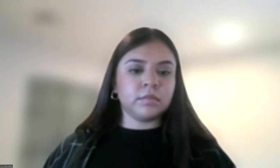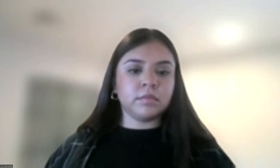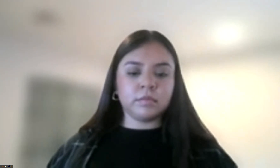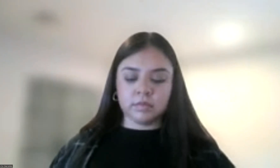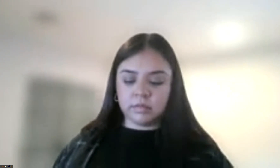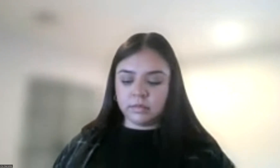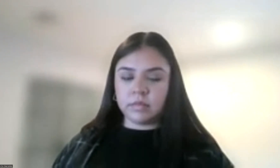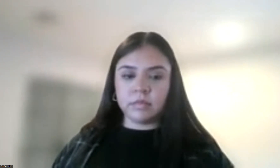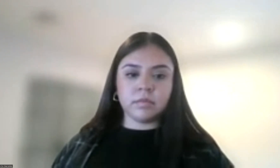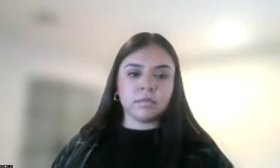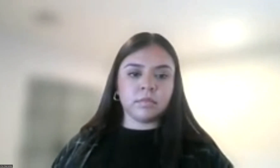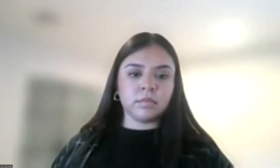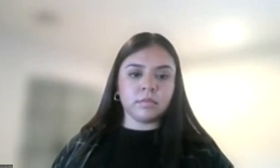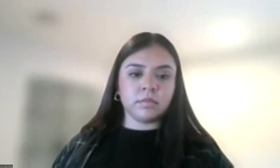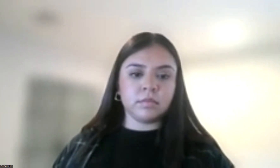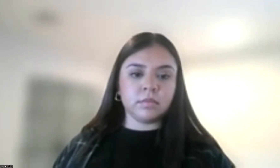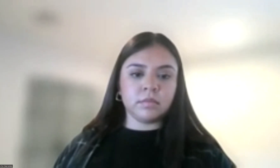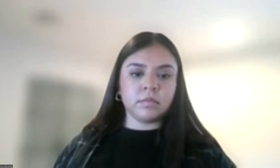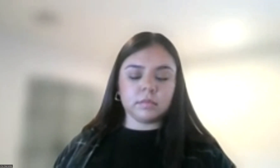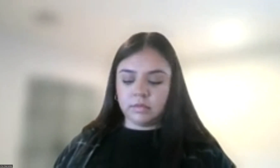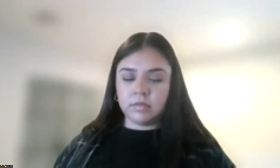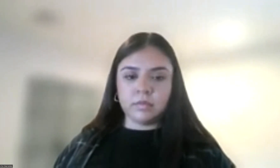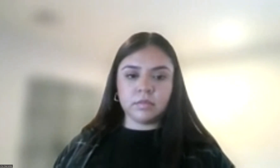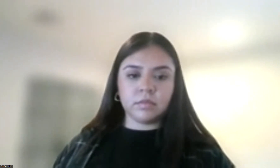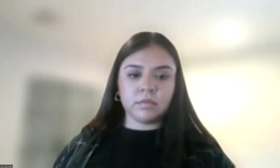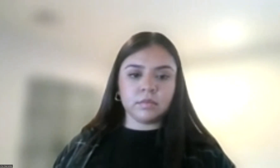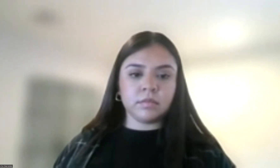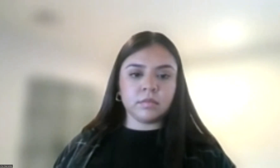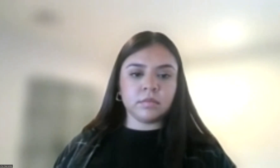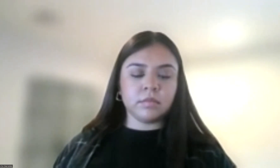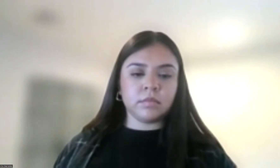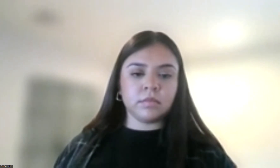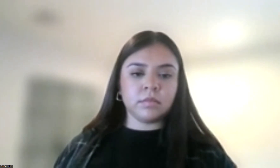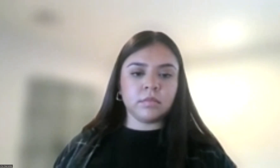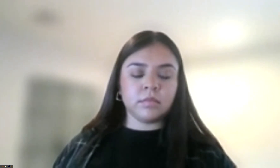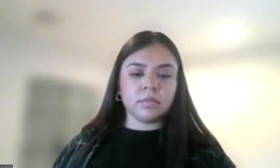future, but somehow it rings a bell, but I'm not sure.